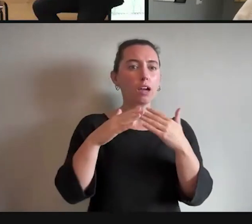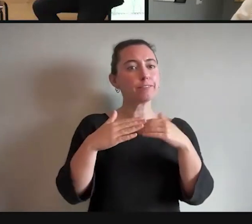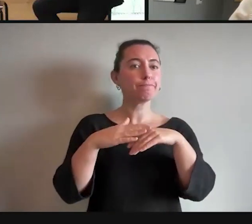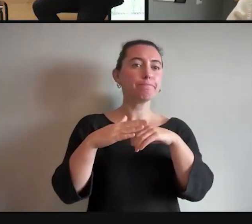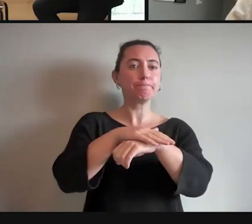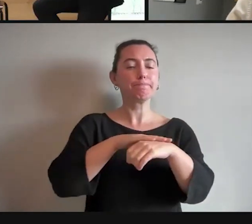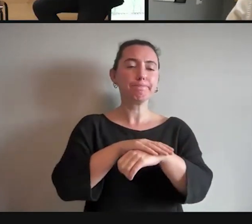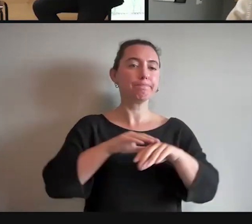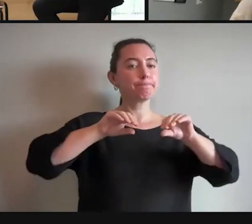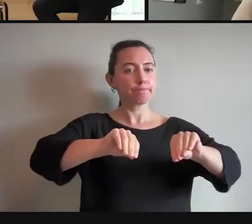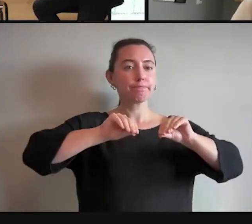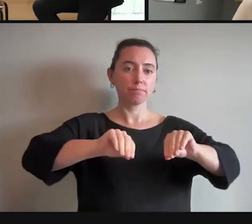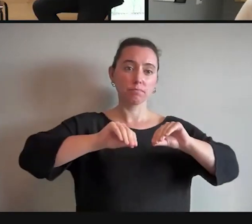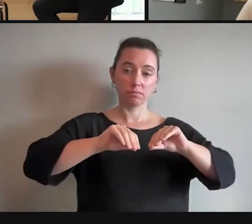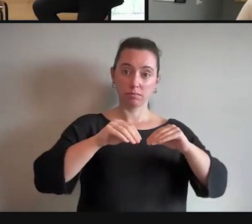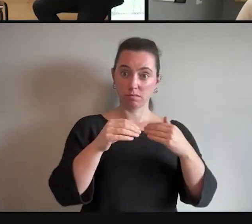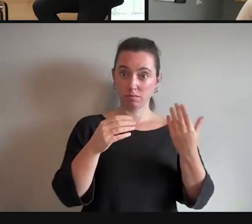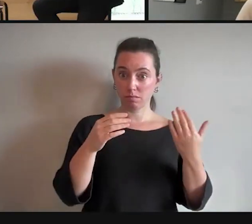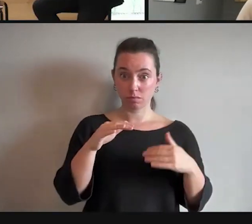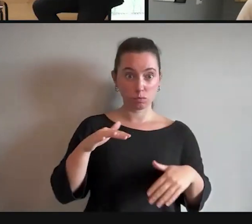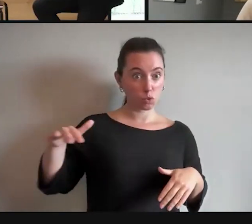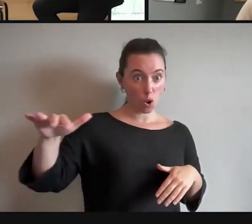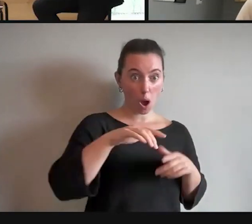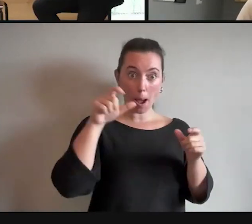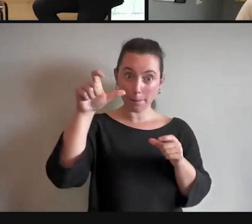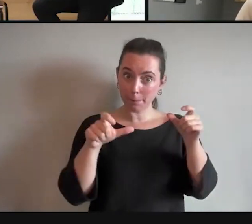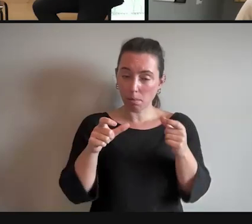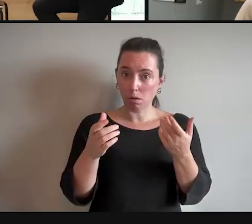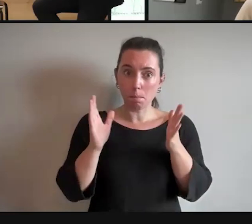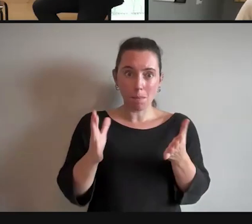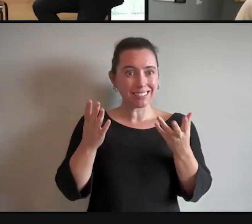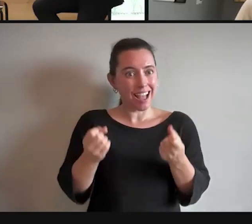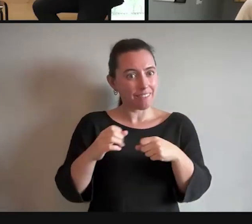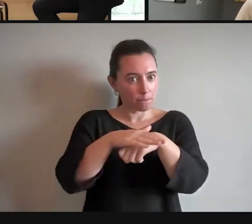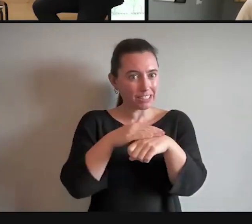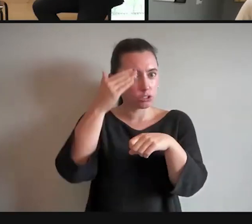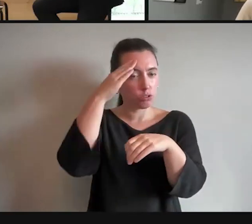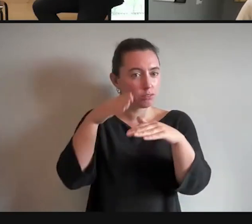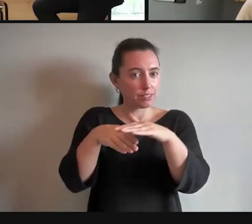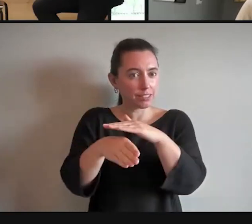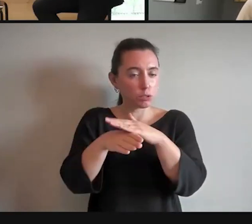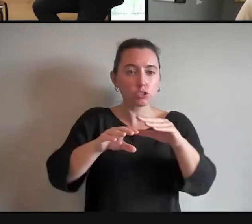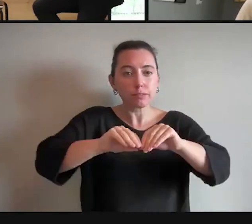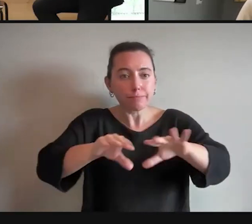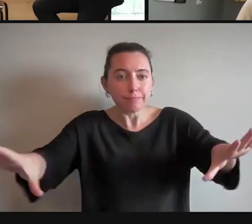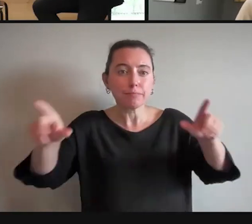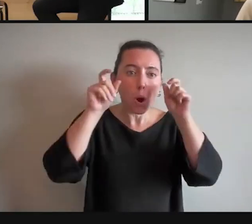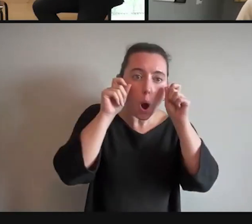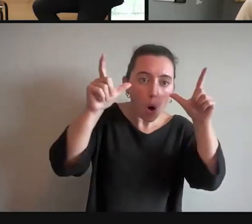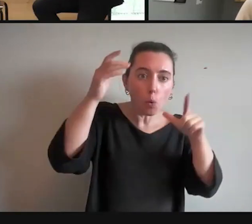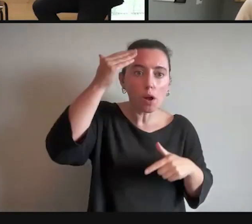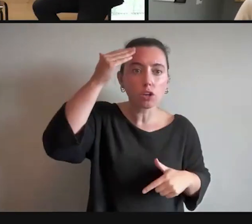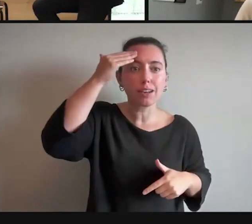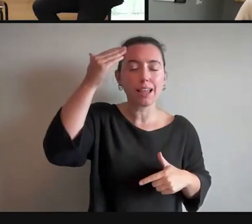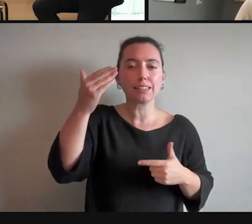what we are discussing, that everybody should have a basic knowledge of accessibility to spread awareness, to start to